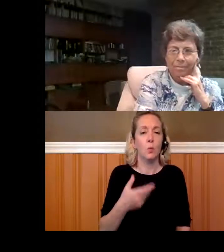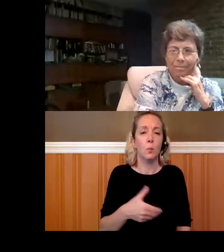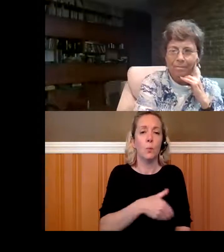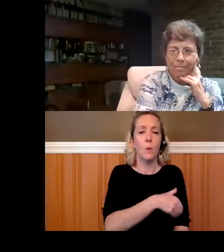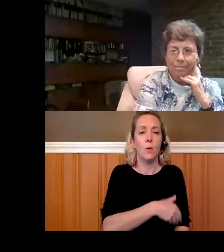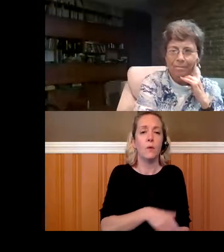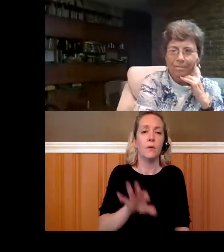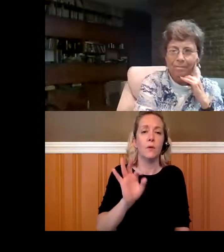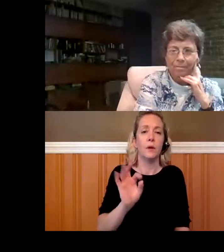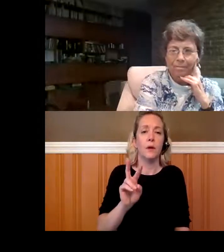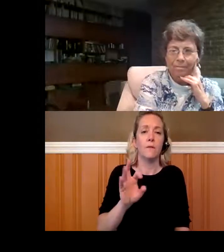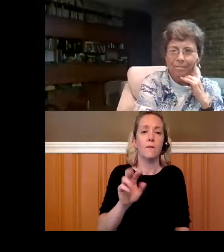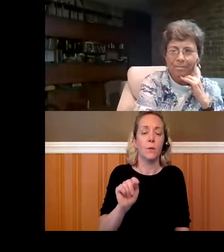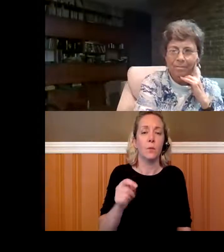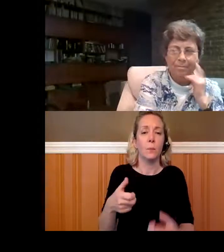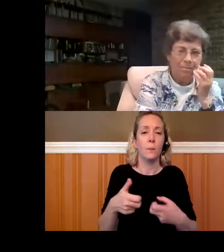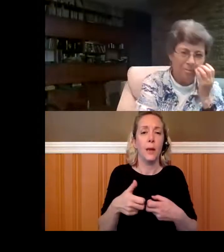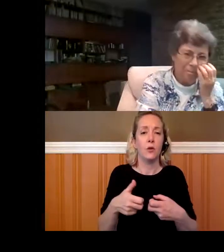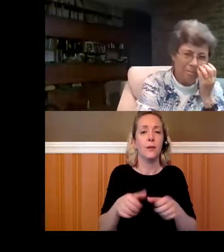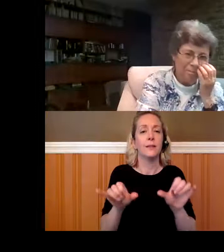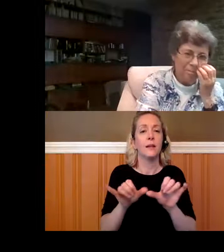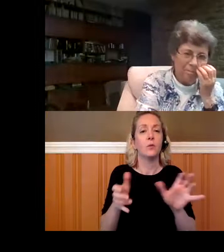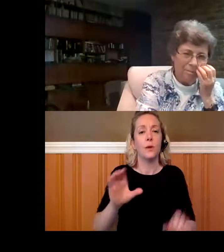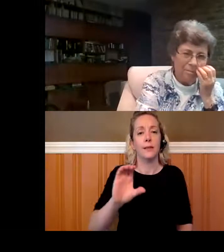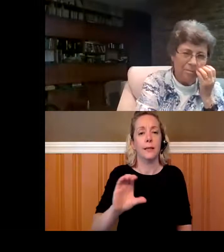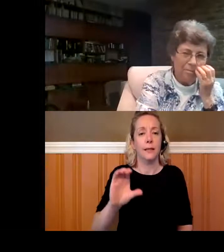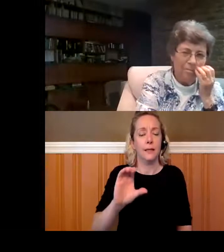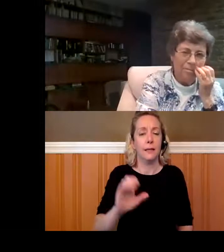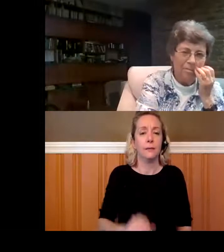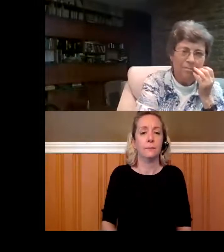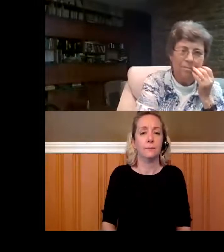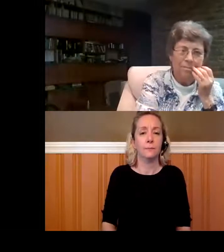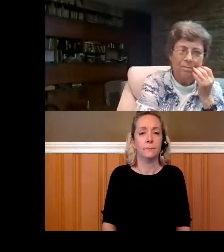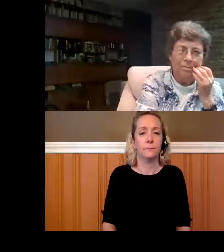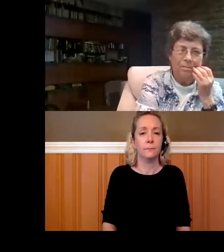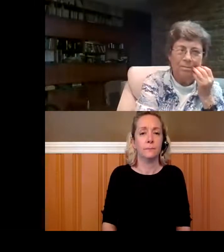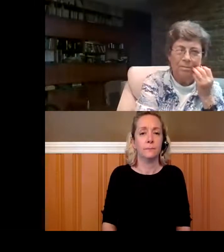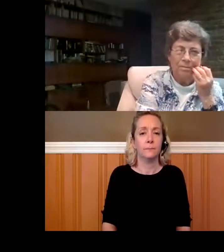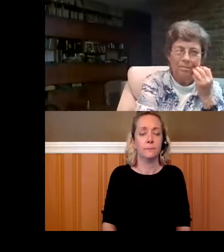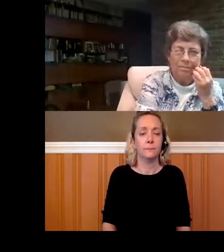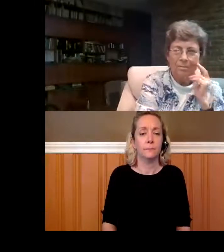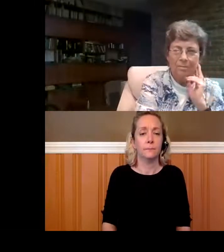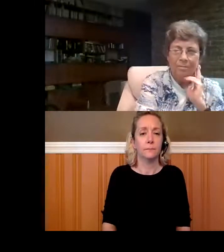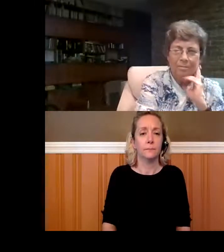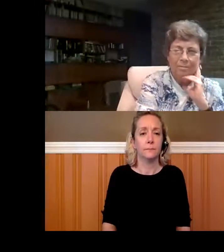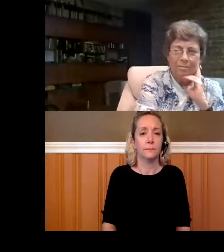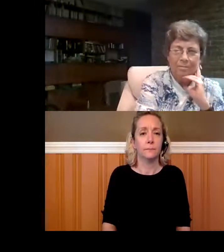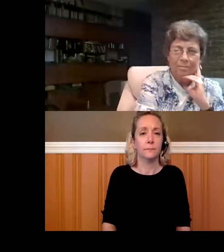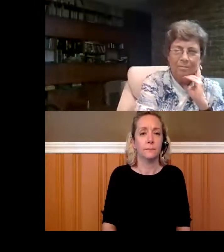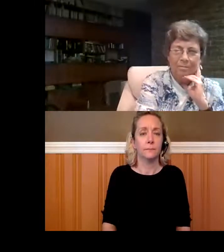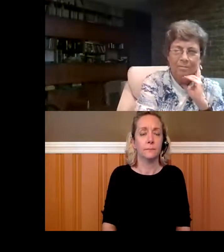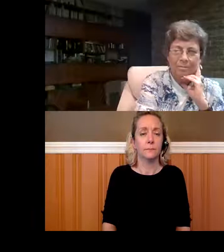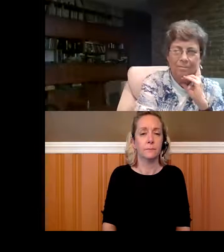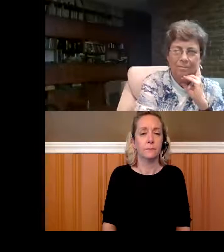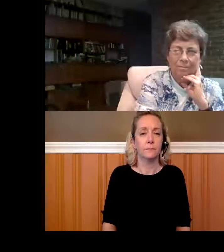9-volt batteries. C-size. He moves John's hand sideways. They said size C. I don't know if that's...